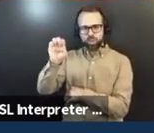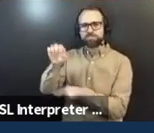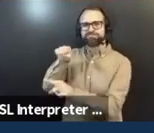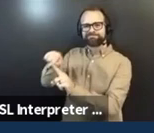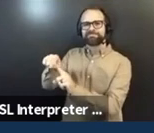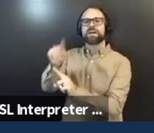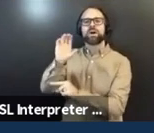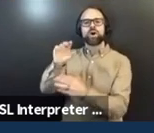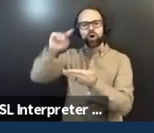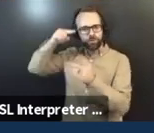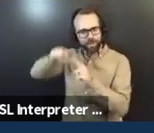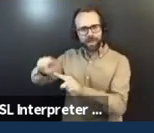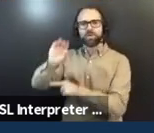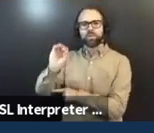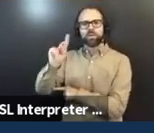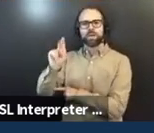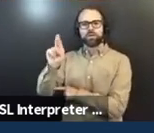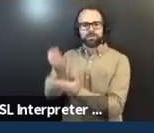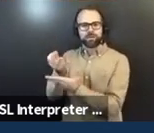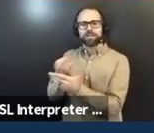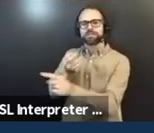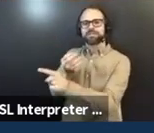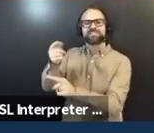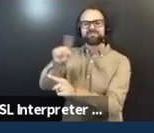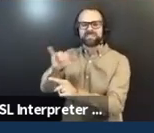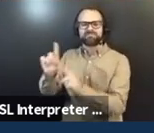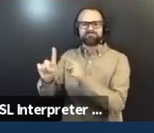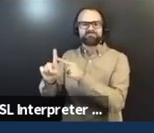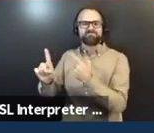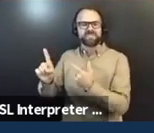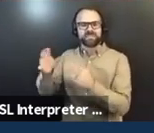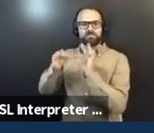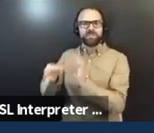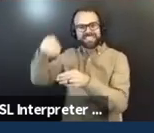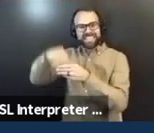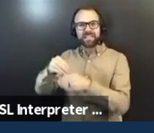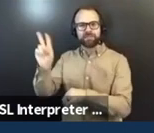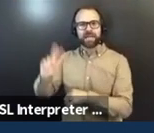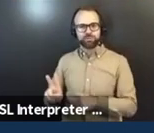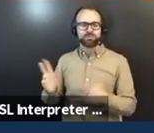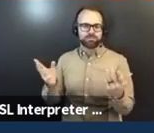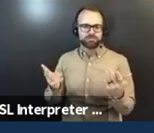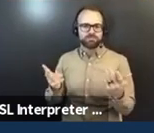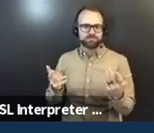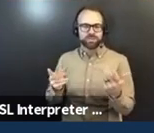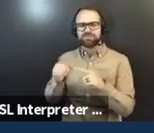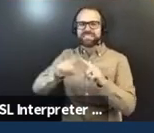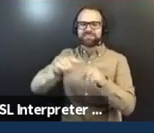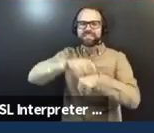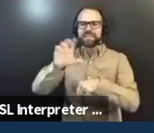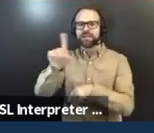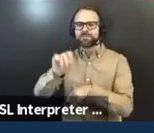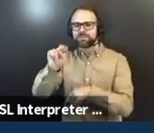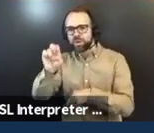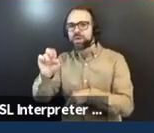of OKR. And the main reason for that is he's actually based out there. I'm actually in Vancouver. So based on the time zone difference, he'd be a better